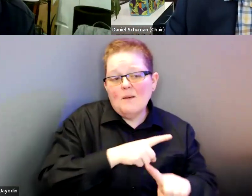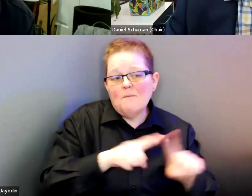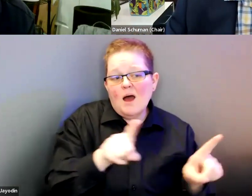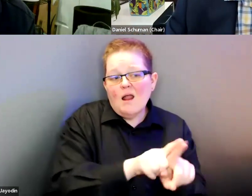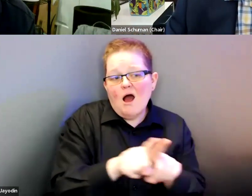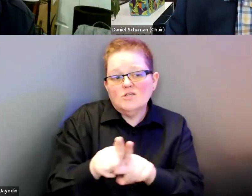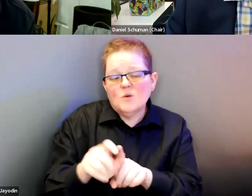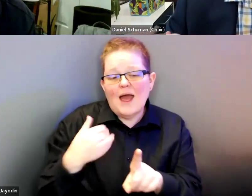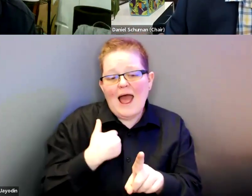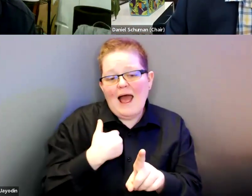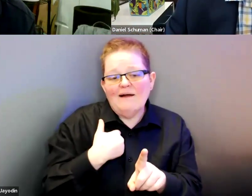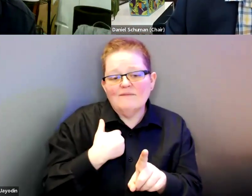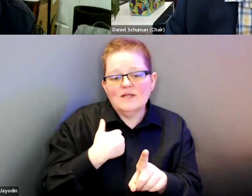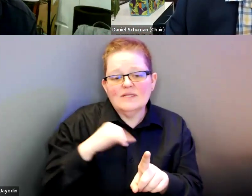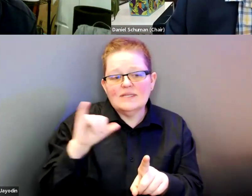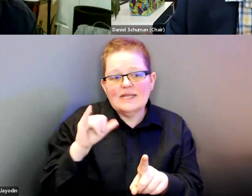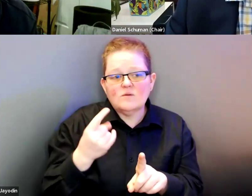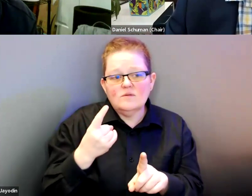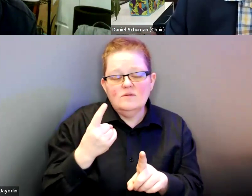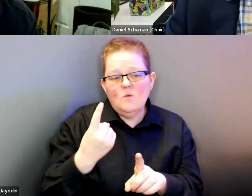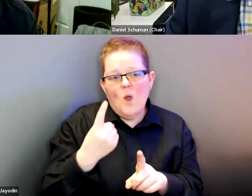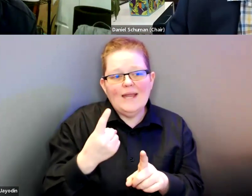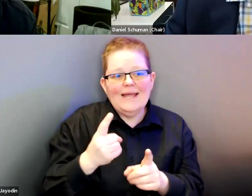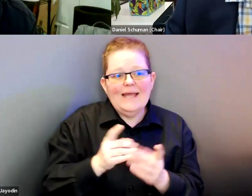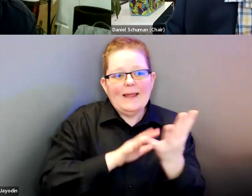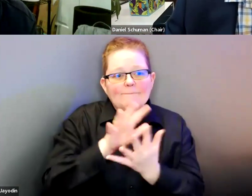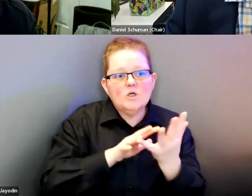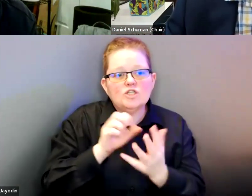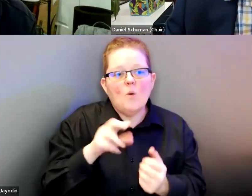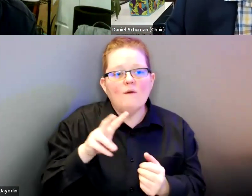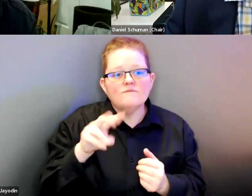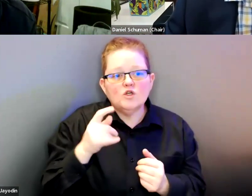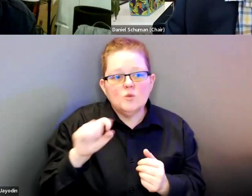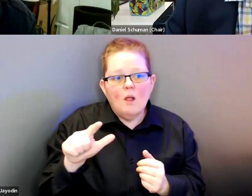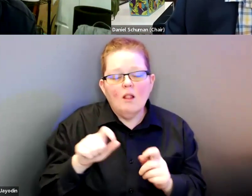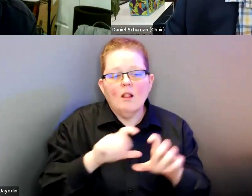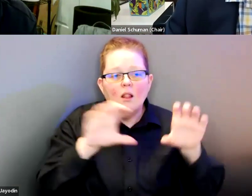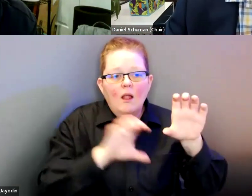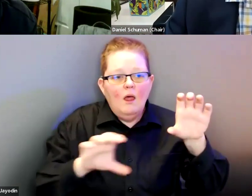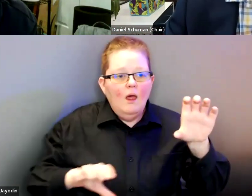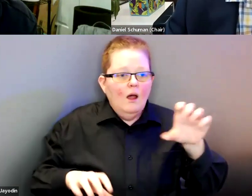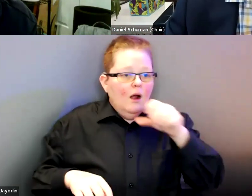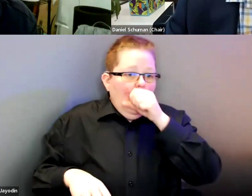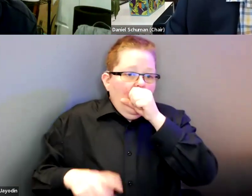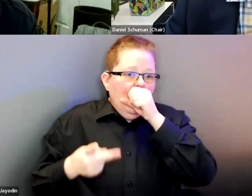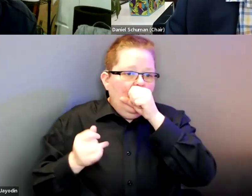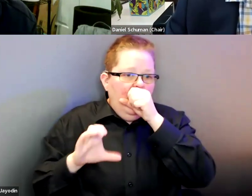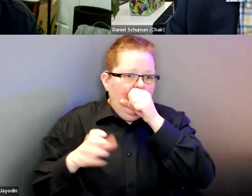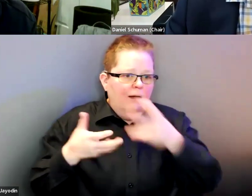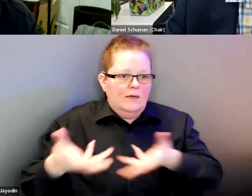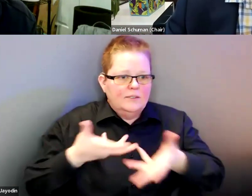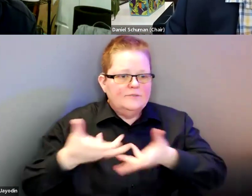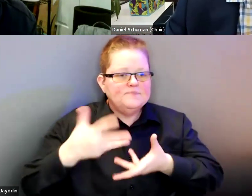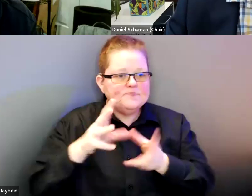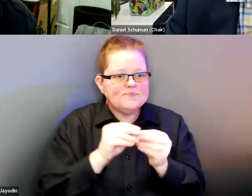one like either in person or virtual, or how we'll figure out a way to do it. But we'll have a public engagement meeting where the purpose is to do more